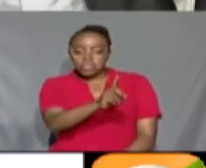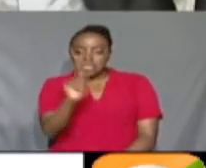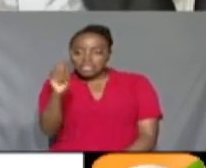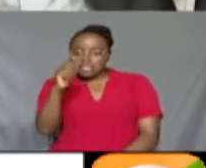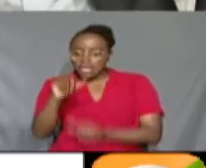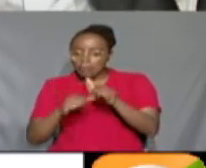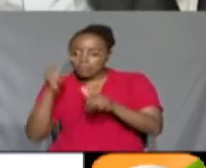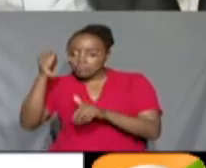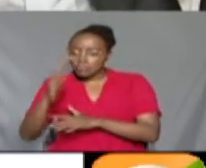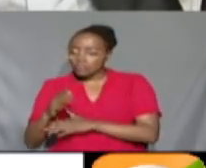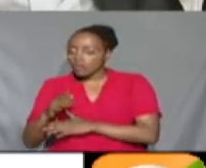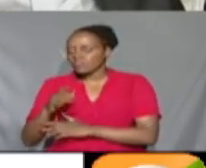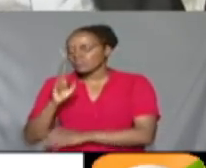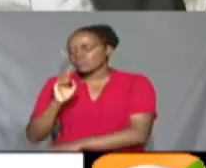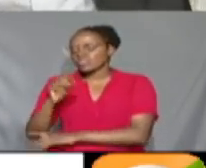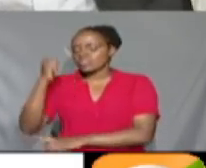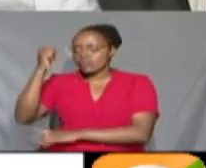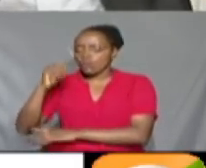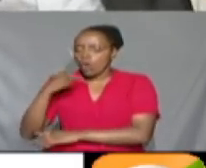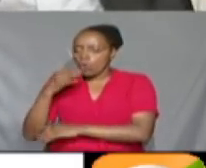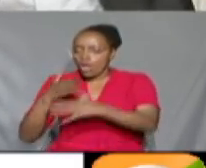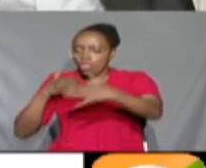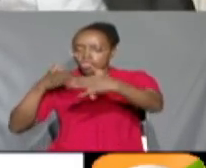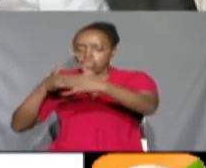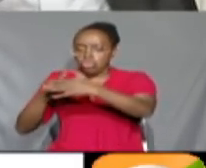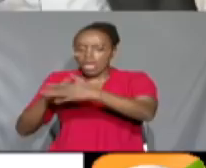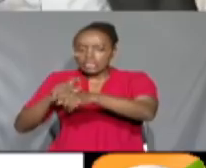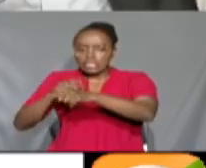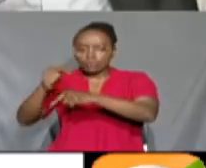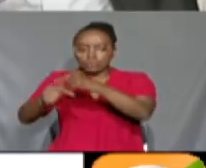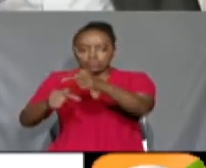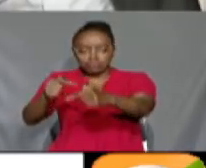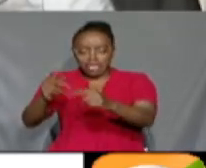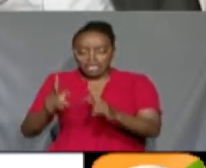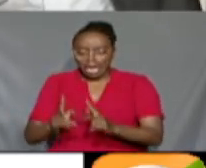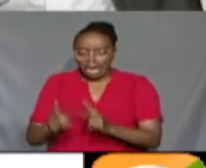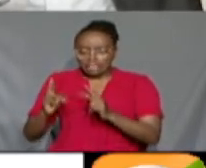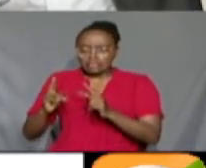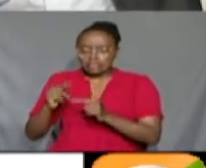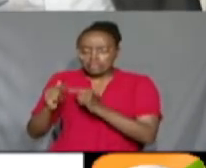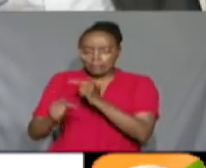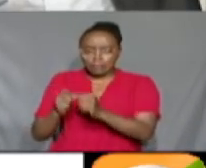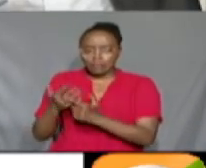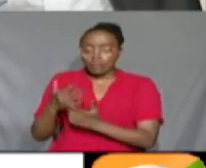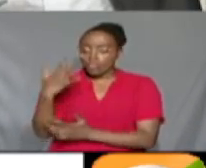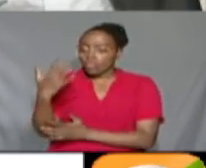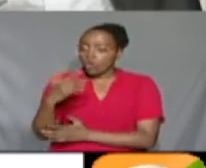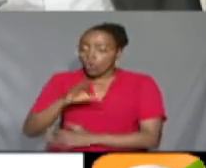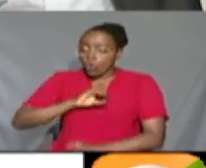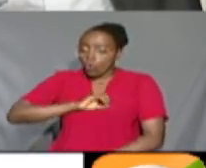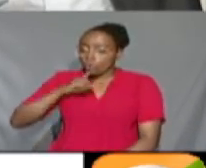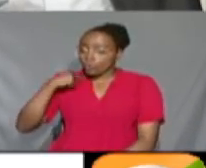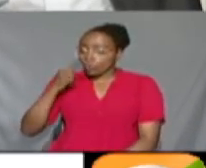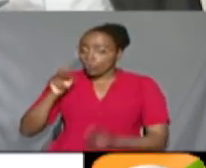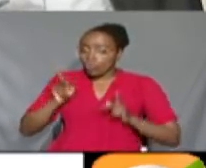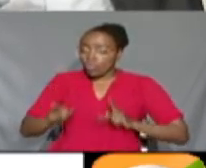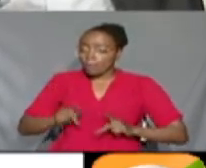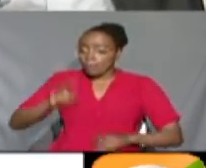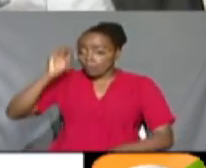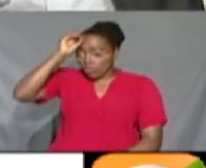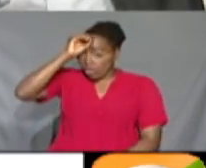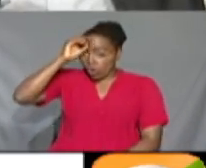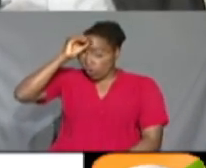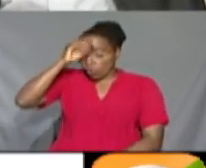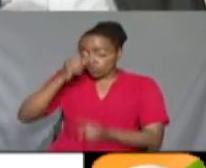About politicians who are trying to hijack this process midway. Let me tell you, this document belongs to the people. The views were